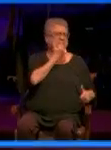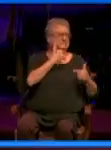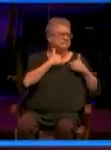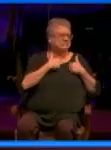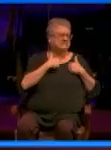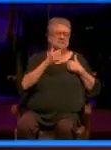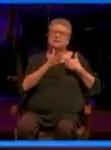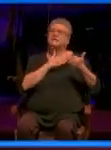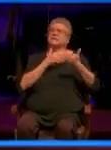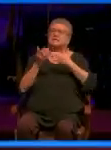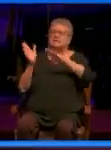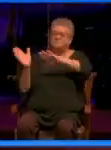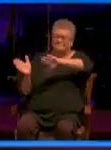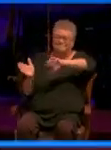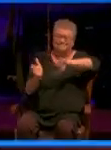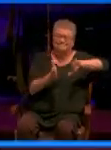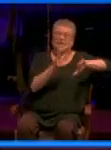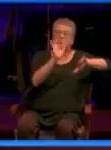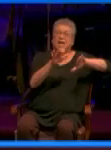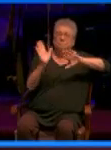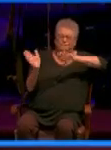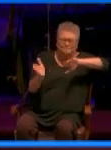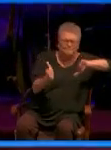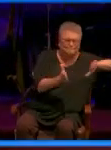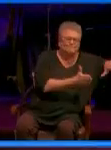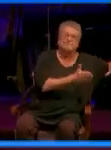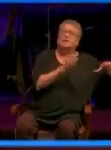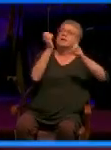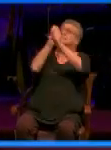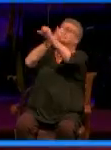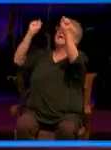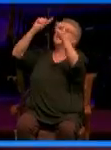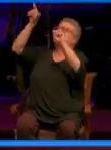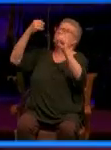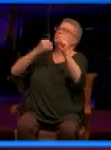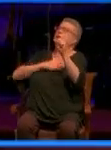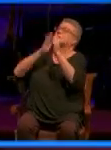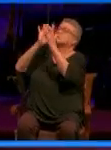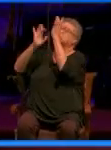will never, ever get in the way of the saving grace of the Lord Jesus Christ.